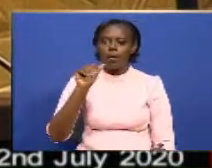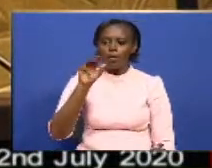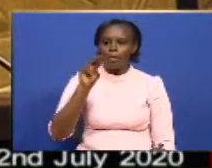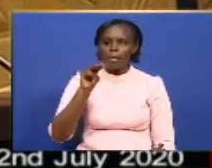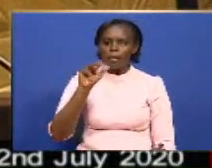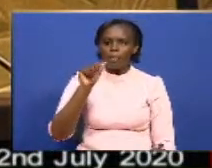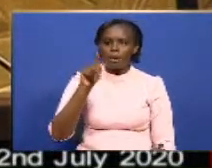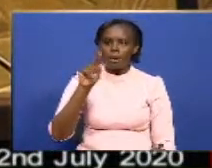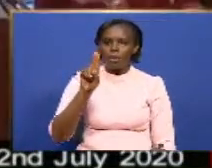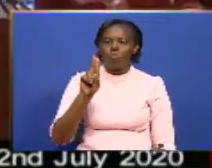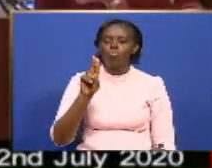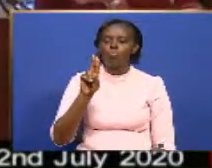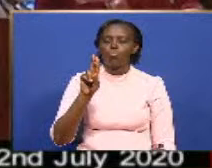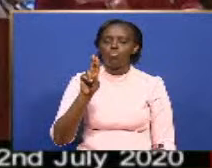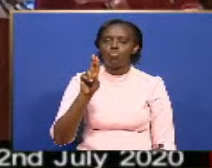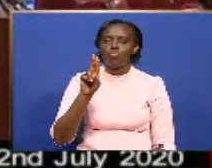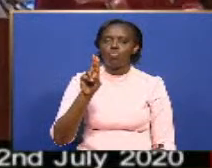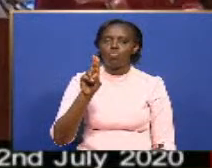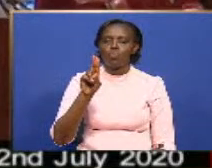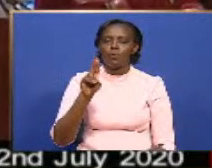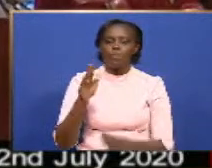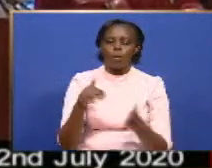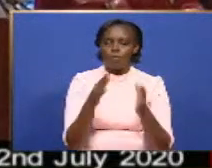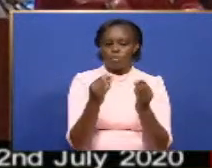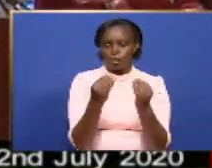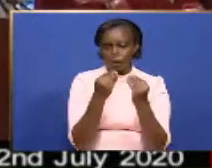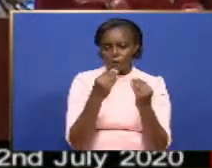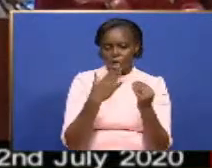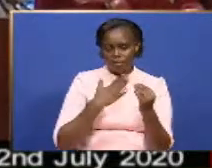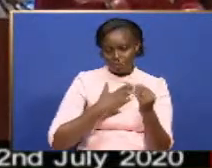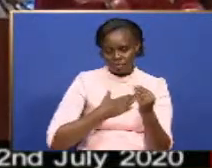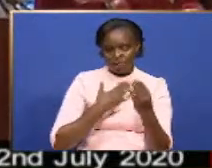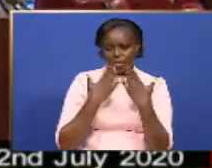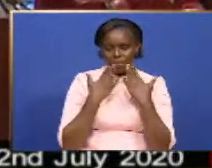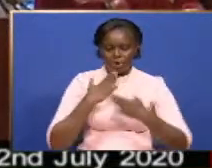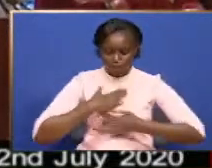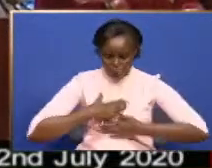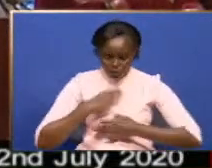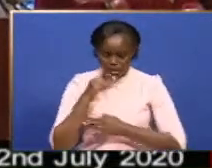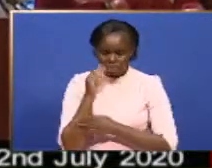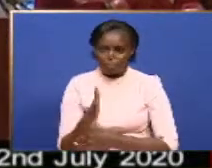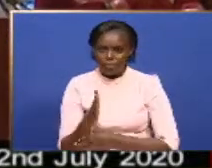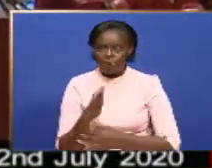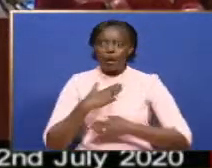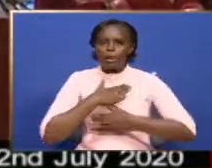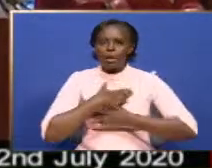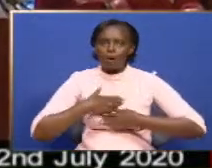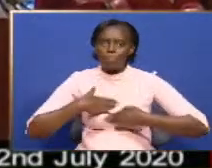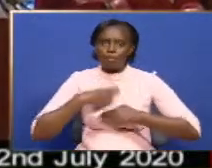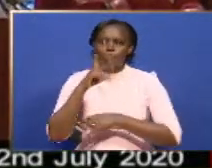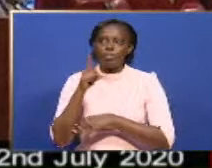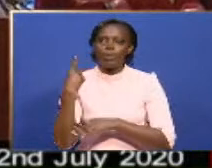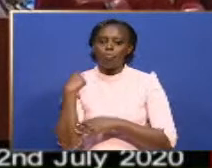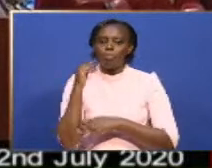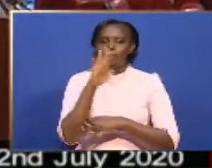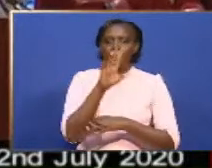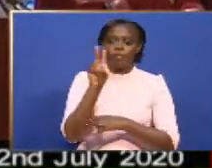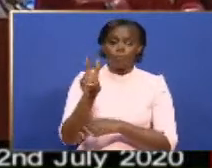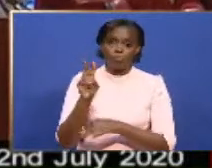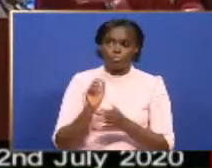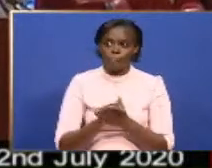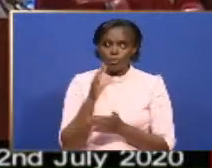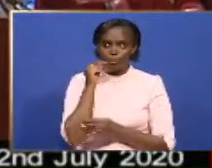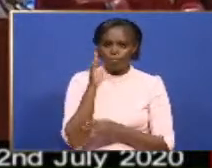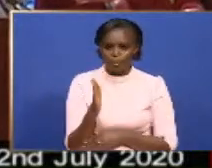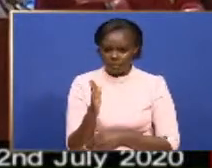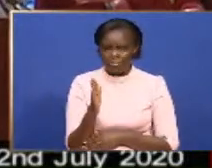Thank you, Madam Speaker, for giving me a chance to contribute on this bill, Refugees Bill number 62. Madam Speaker,